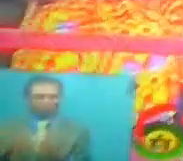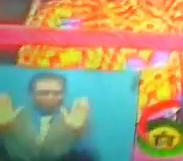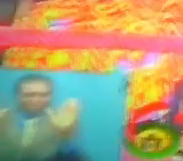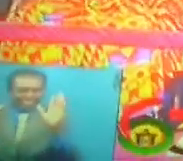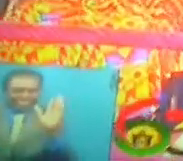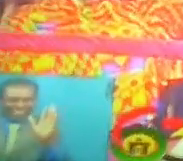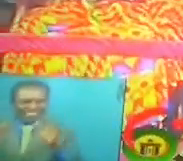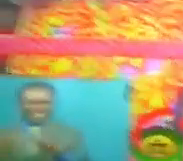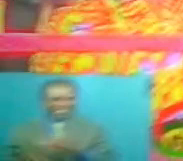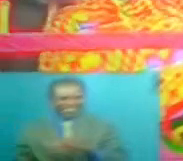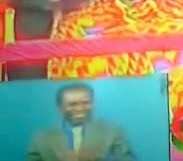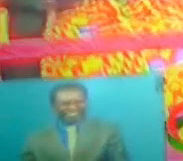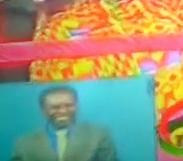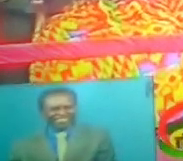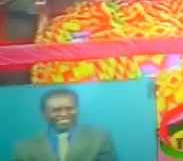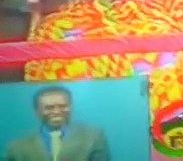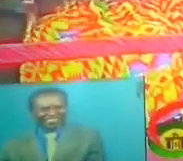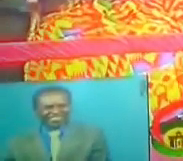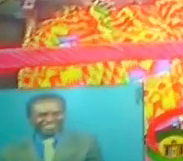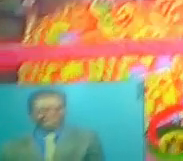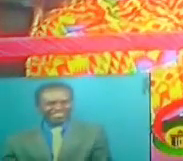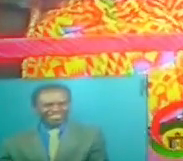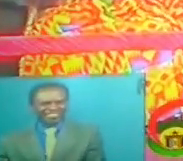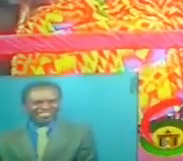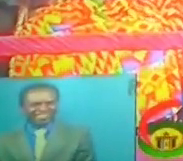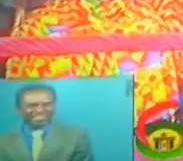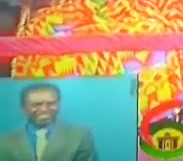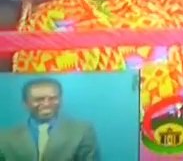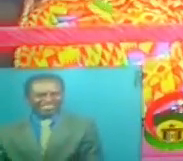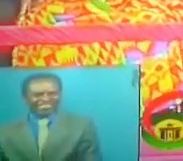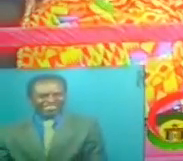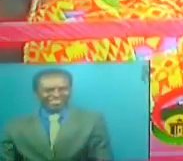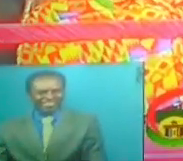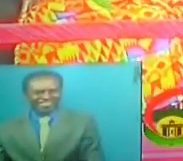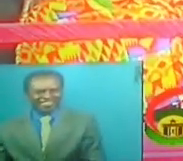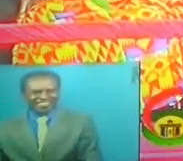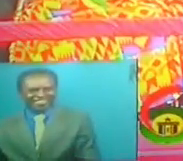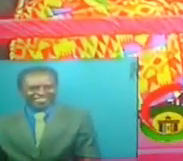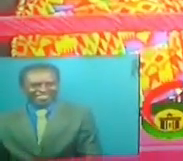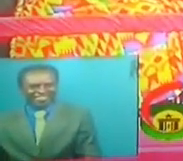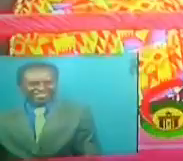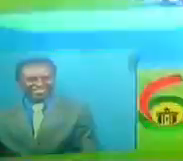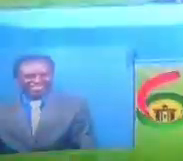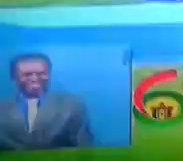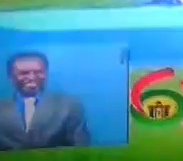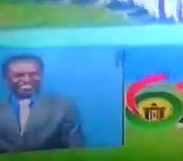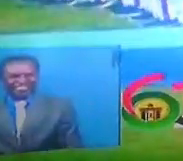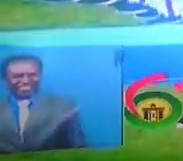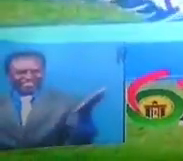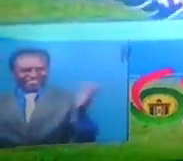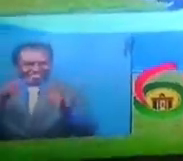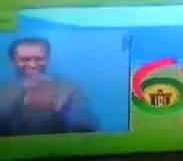you didn't see. Did you miss okay, it? That was very fast. paying compliments. He was saluting. While jumping at the same time. Exactly. And he jumps